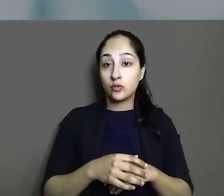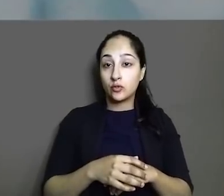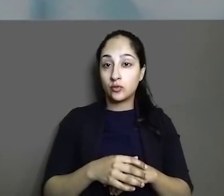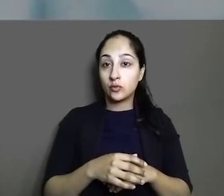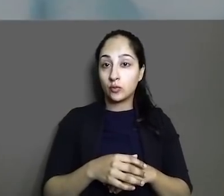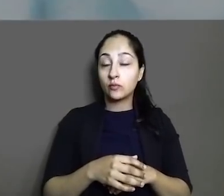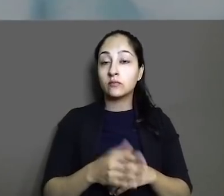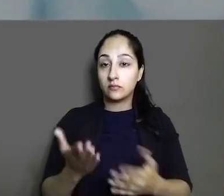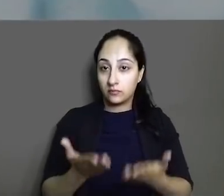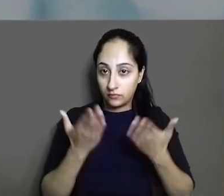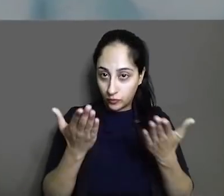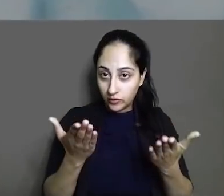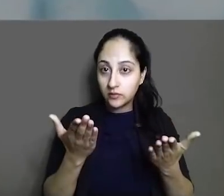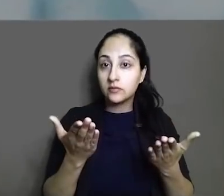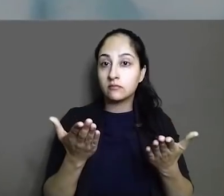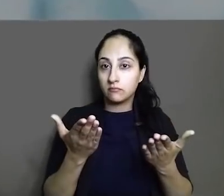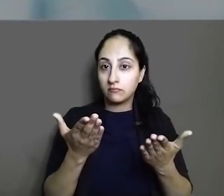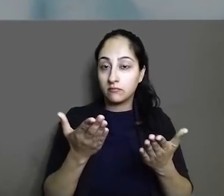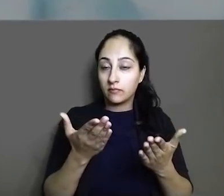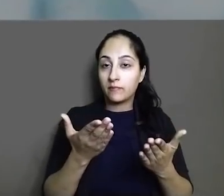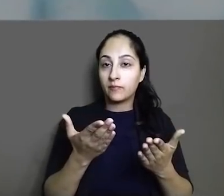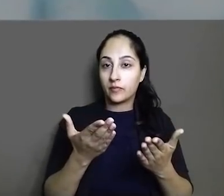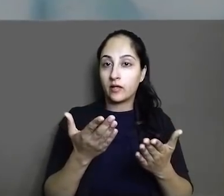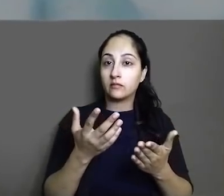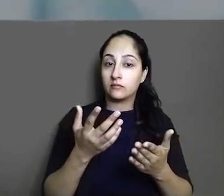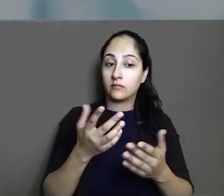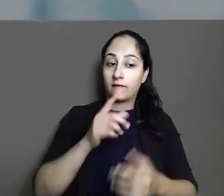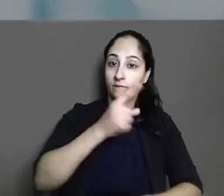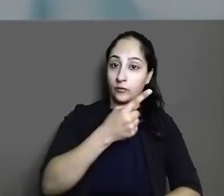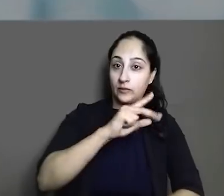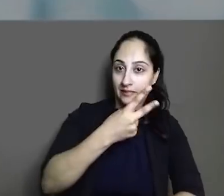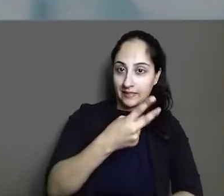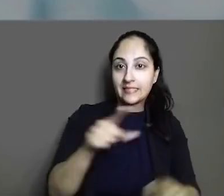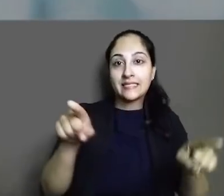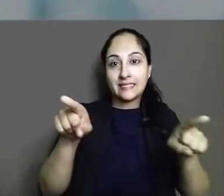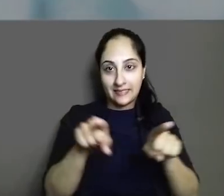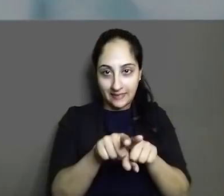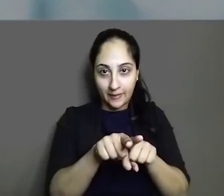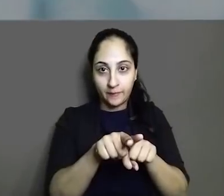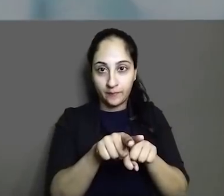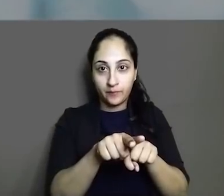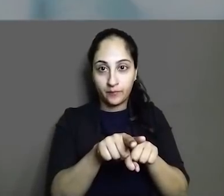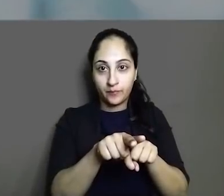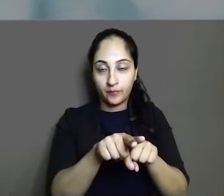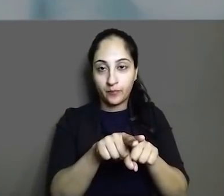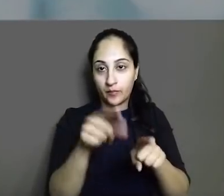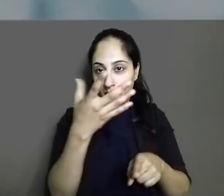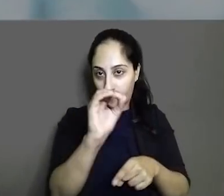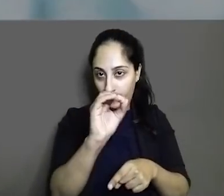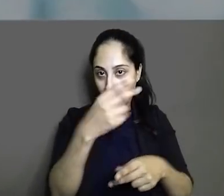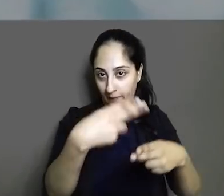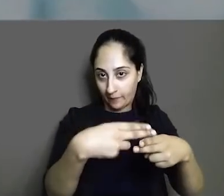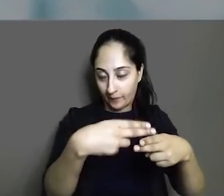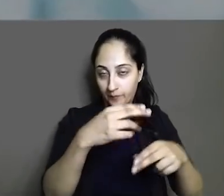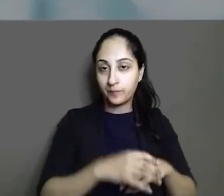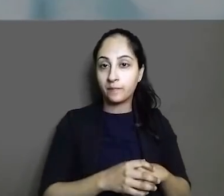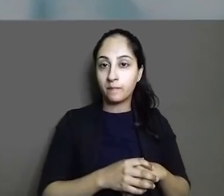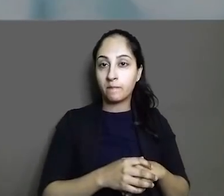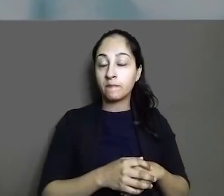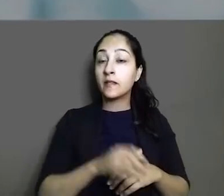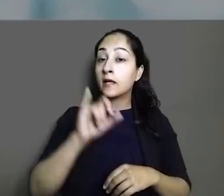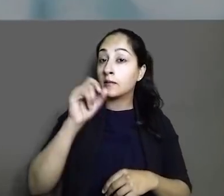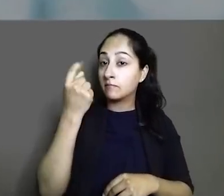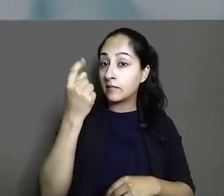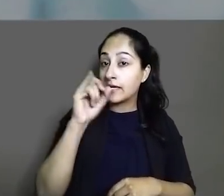Okay. Well, thank you for that. Our next question is from Gulshan and Anar. It's two people asked this question. I'm sure more are